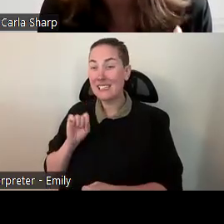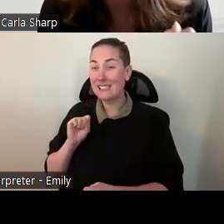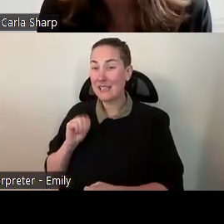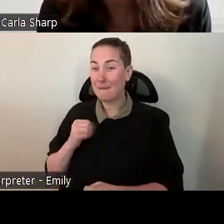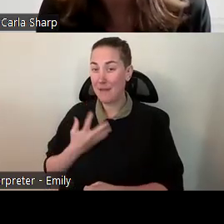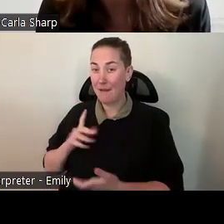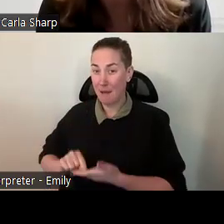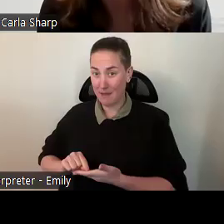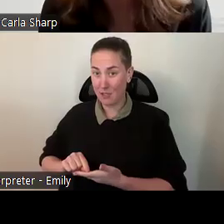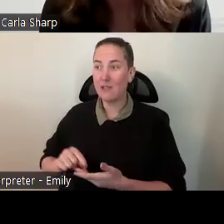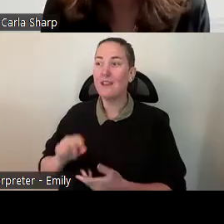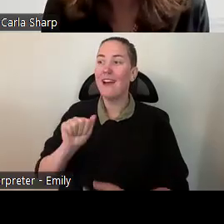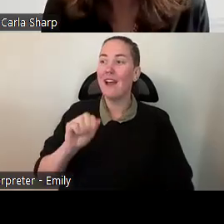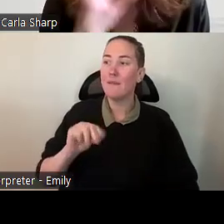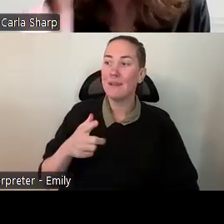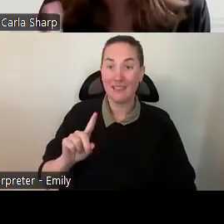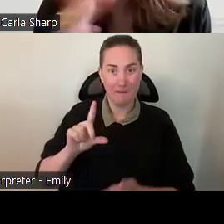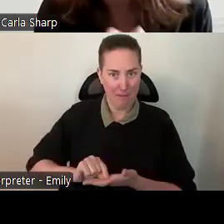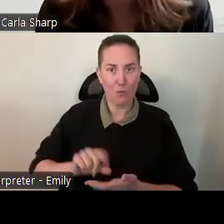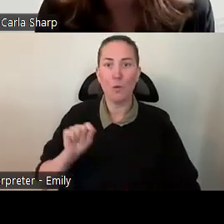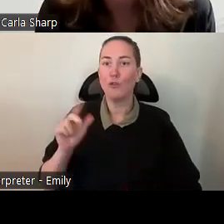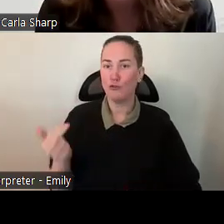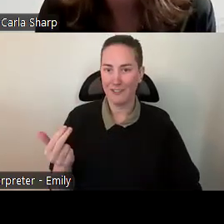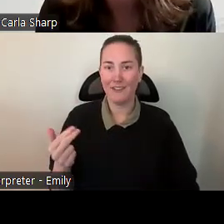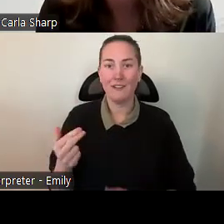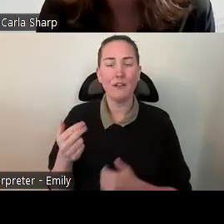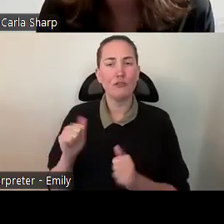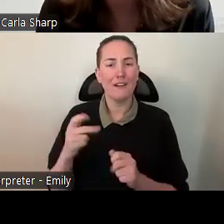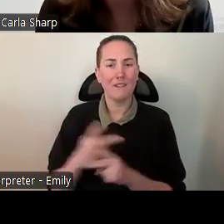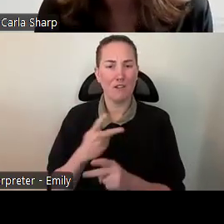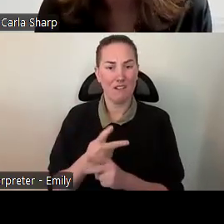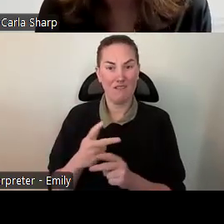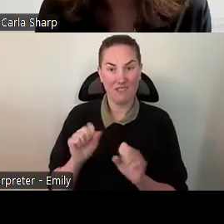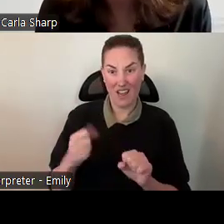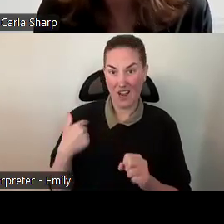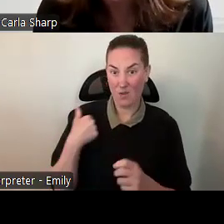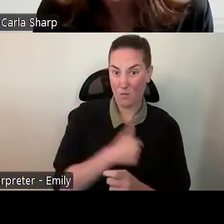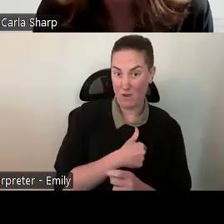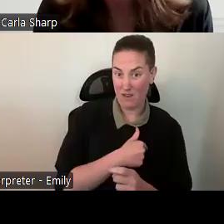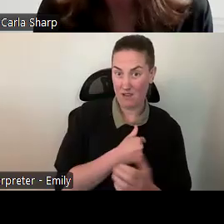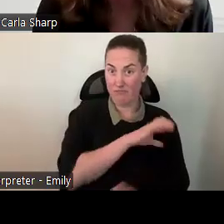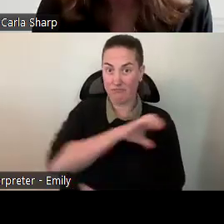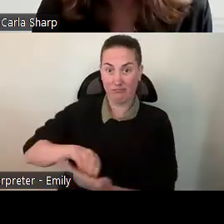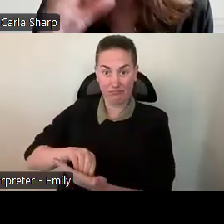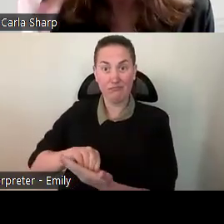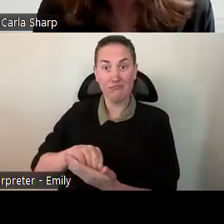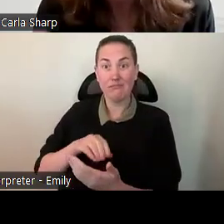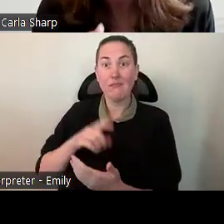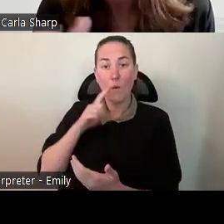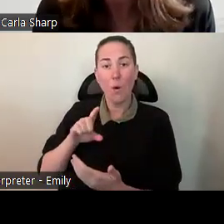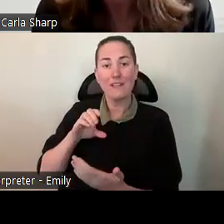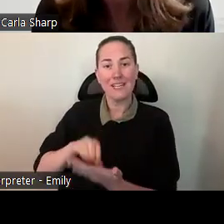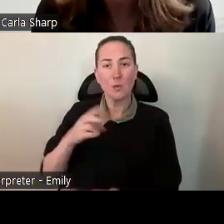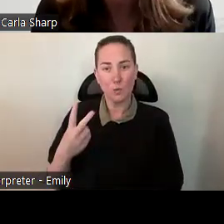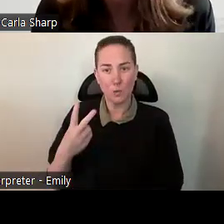was published in 2013, to see if we can move it back into section 2. There'll be a